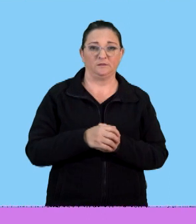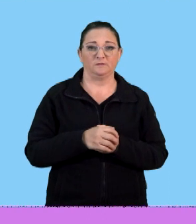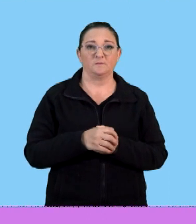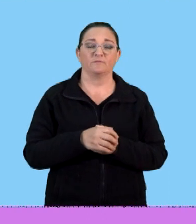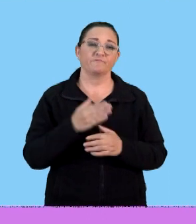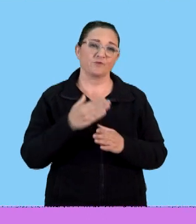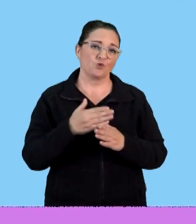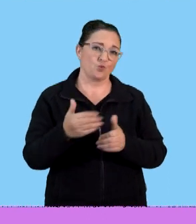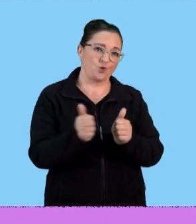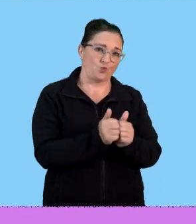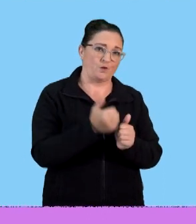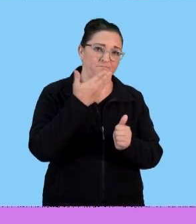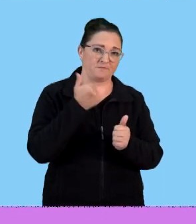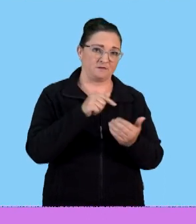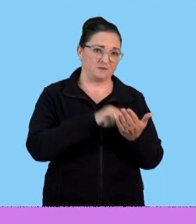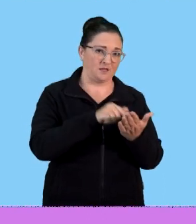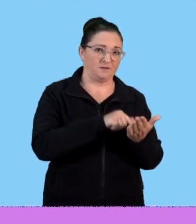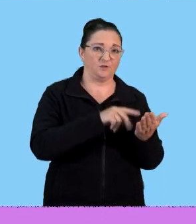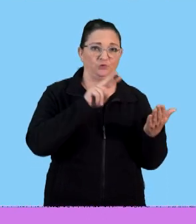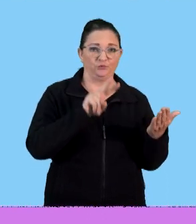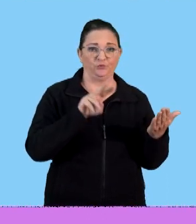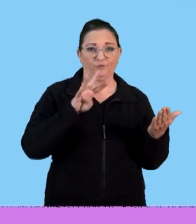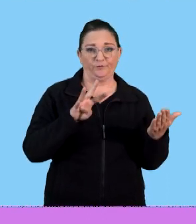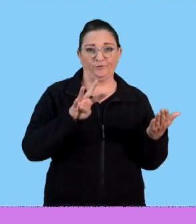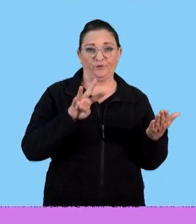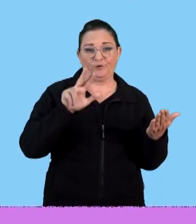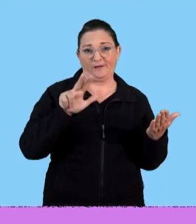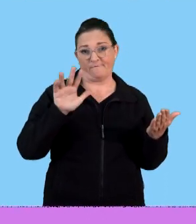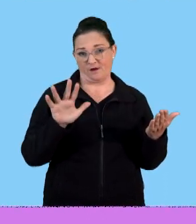do exactly that. Please work with me on your calculator. So it's